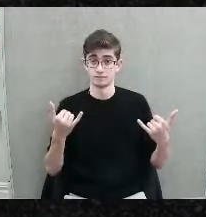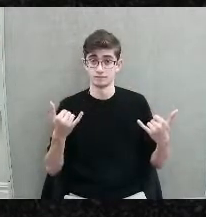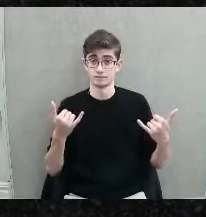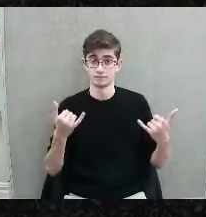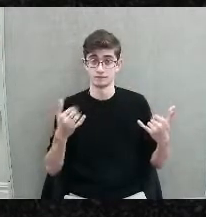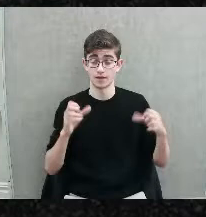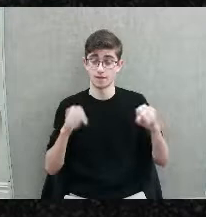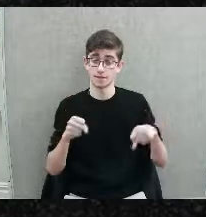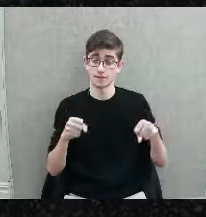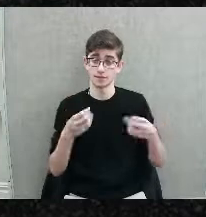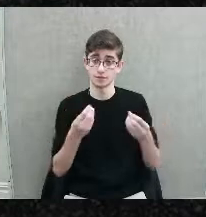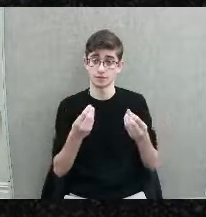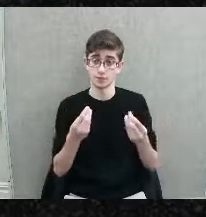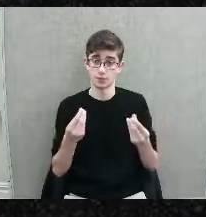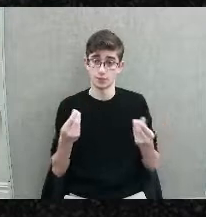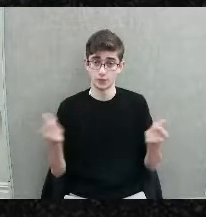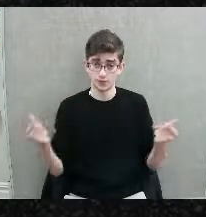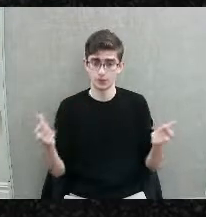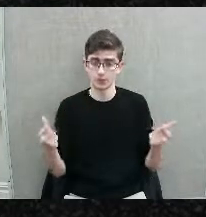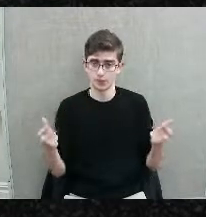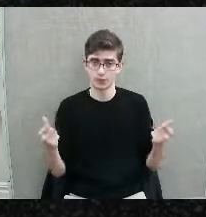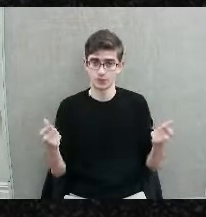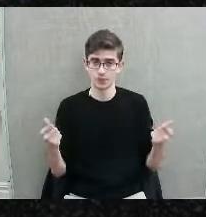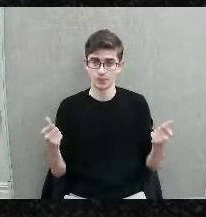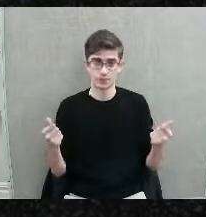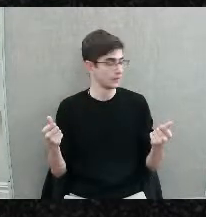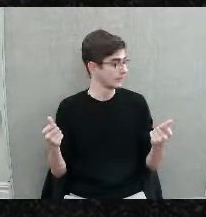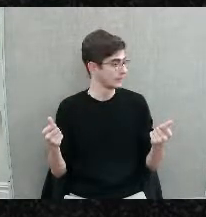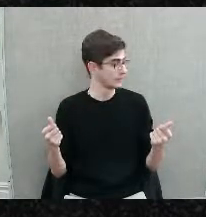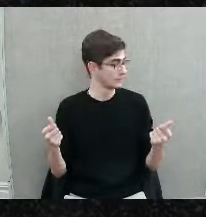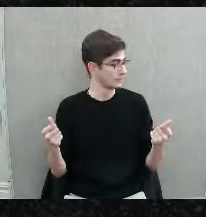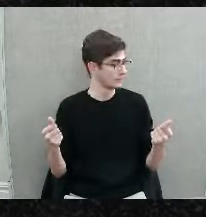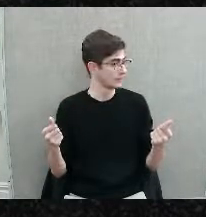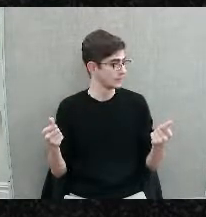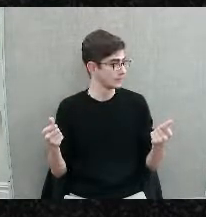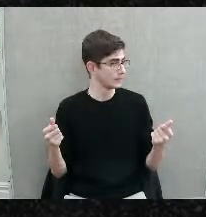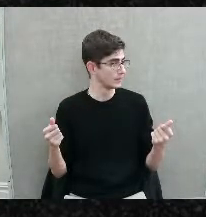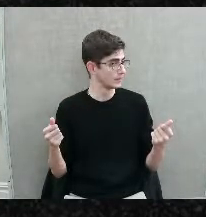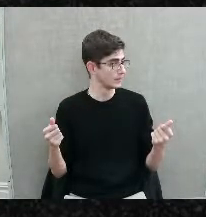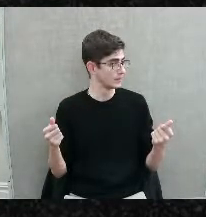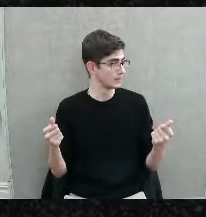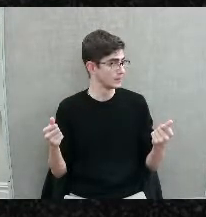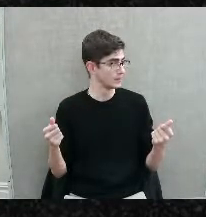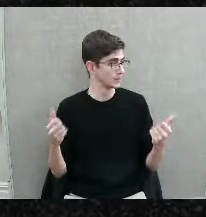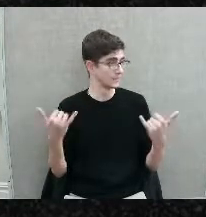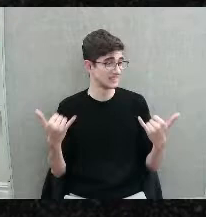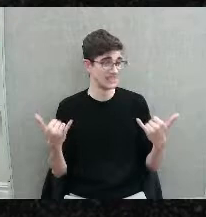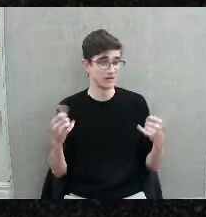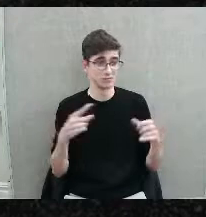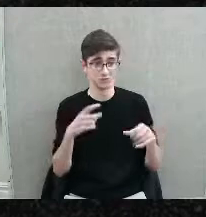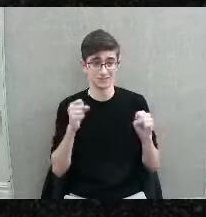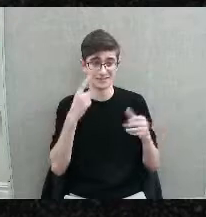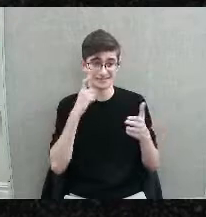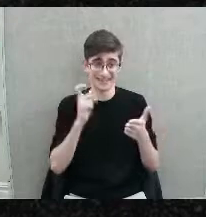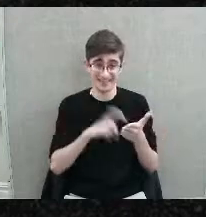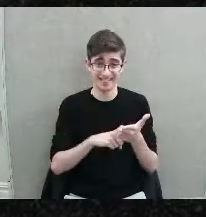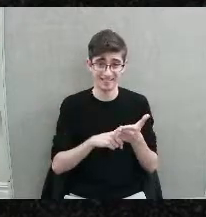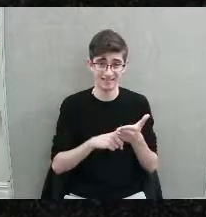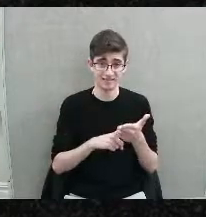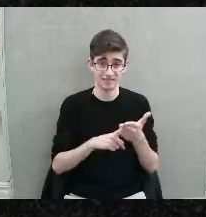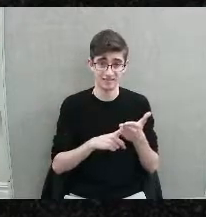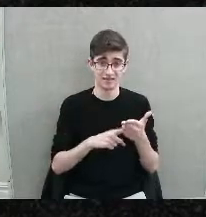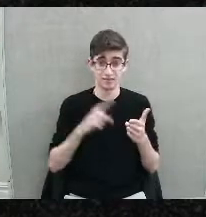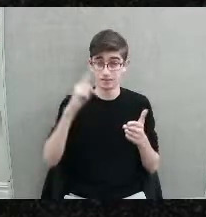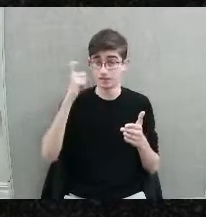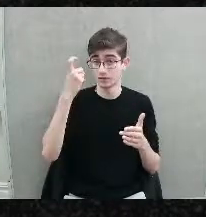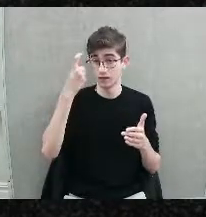erased, but what now you can tell what the government